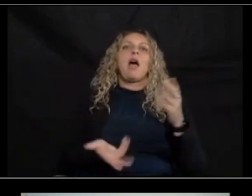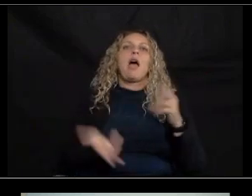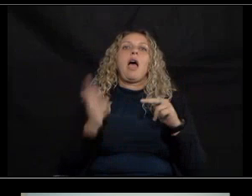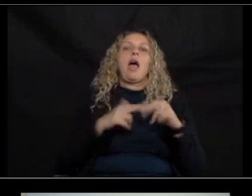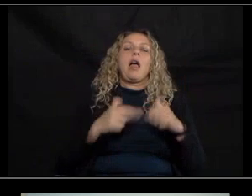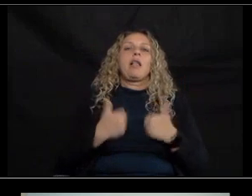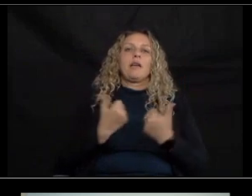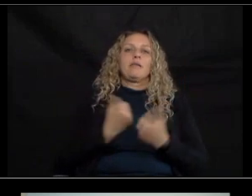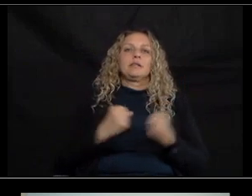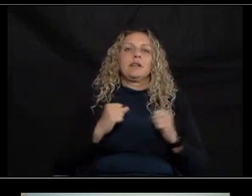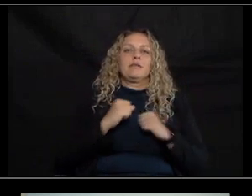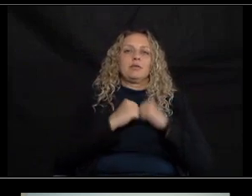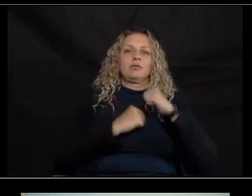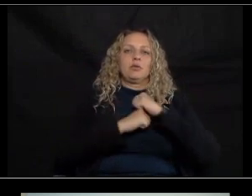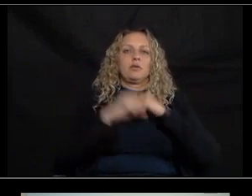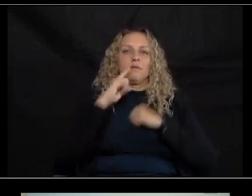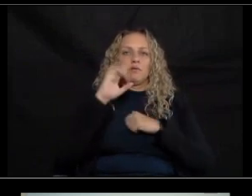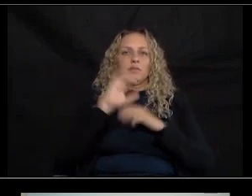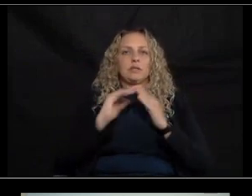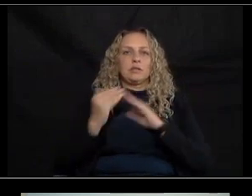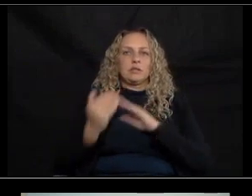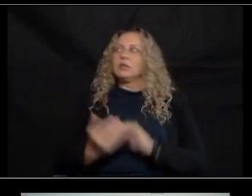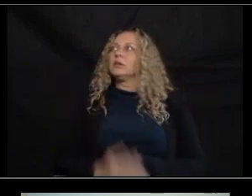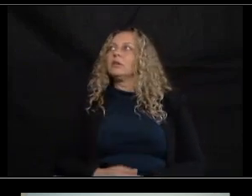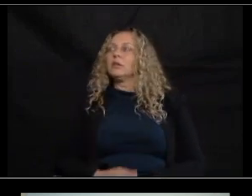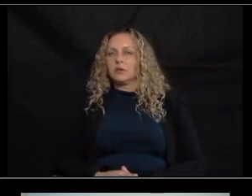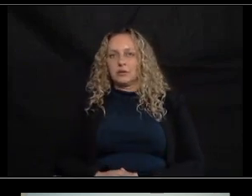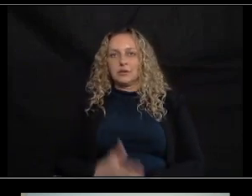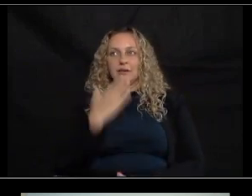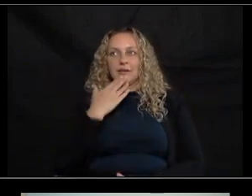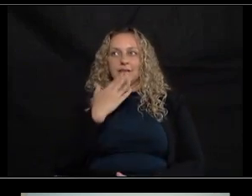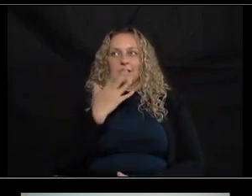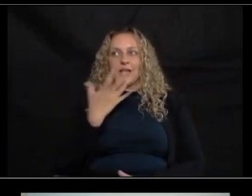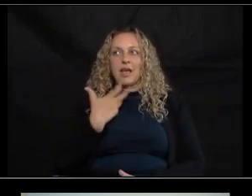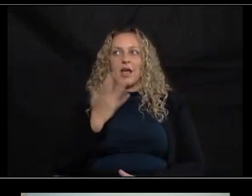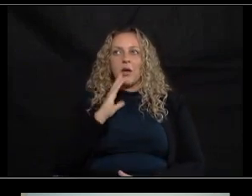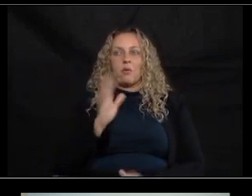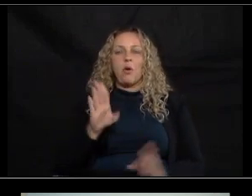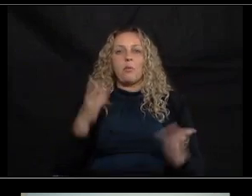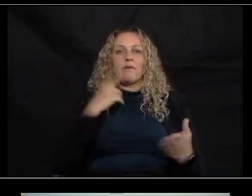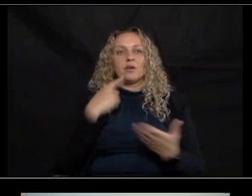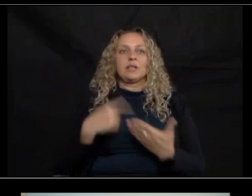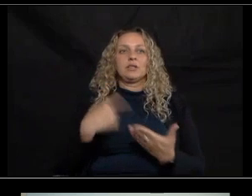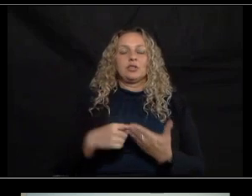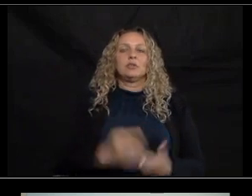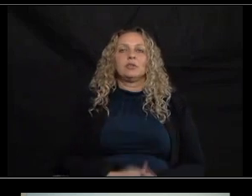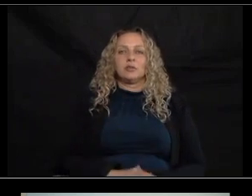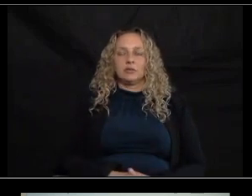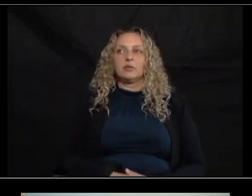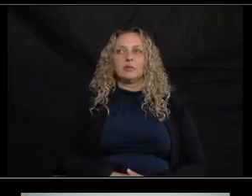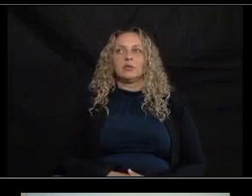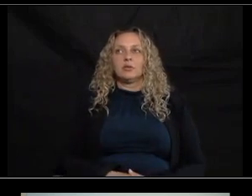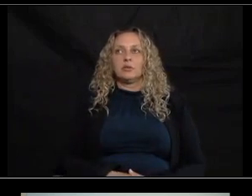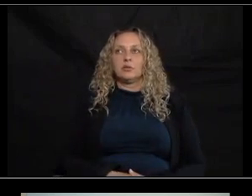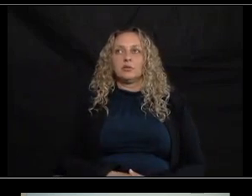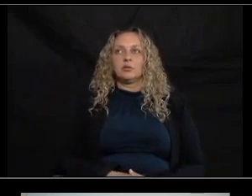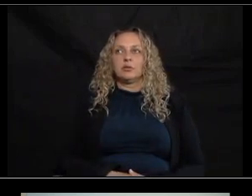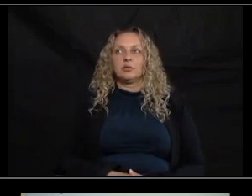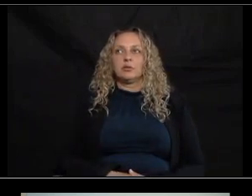life-saving infrastructure for cities. Thank you, and I will open it up for discussion.